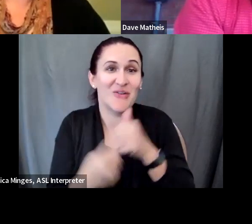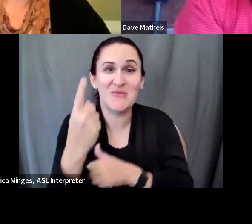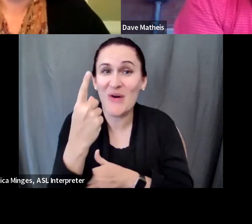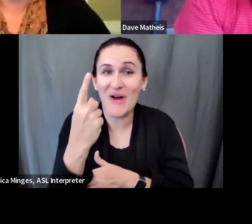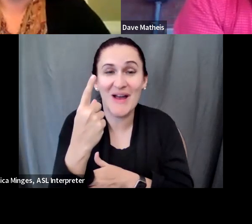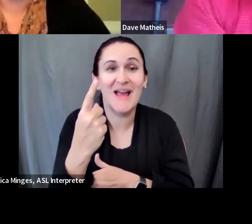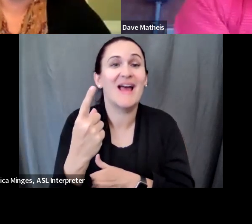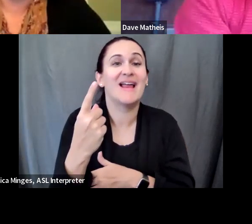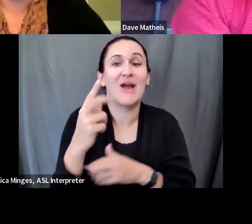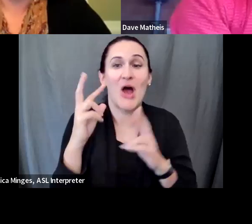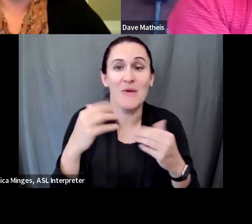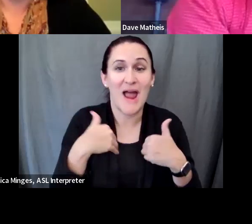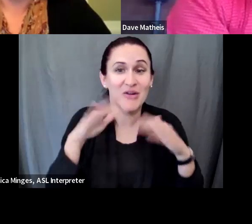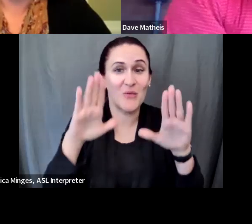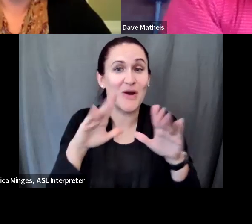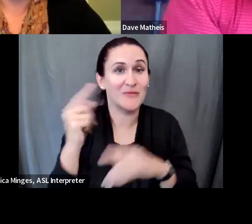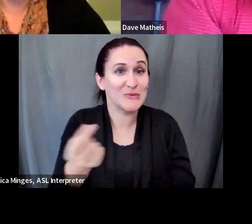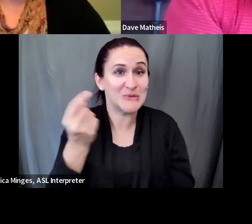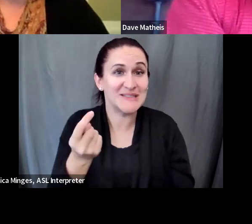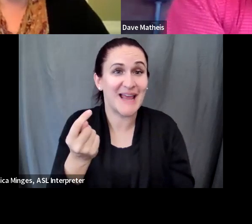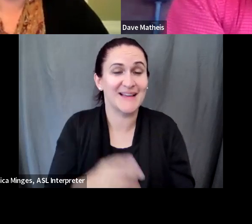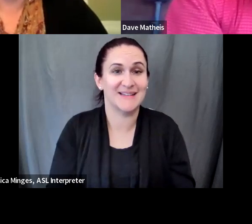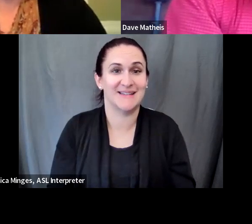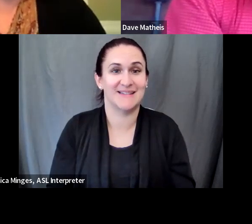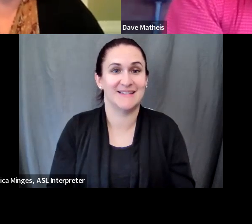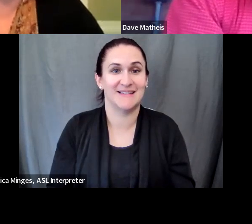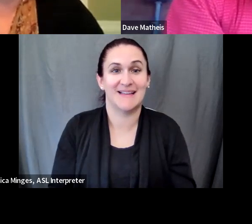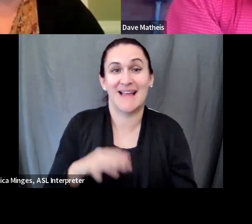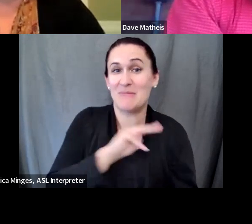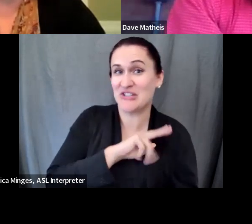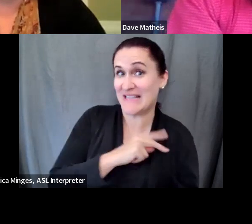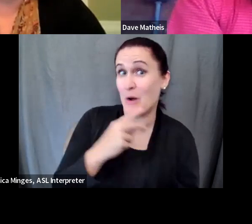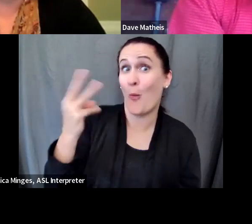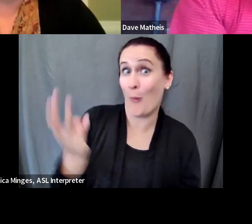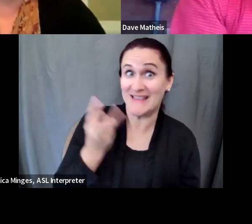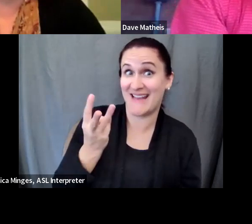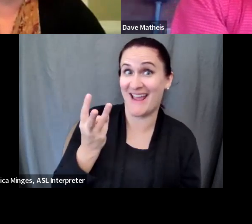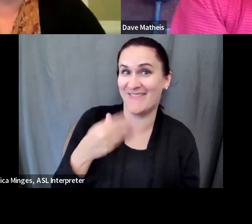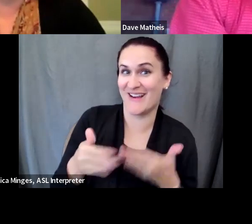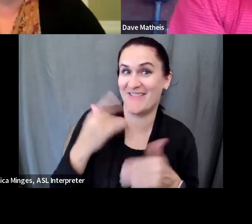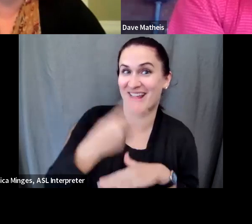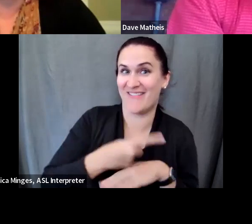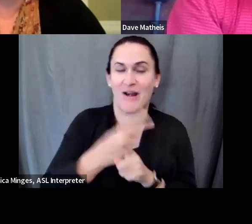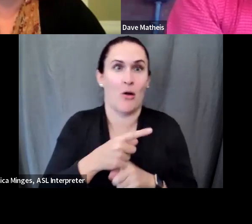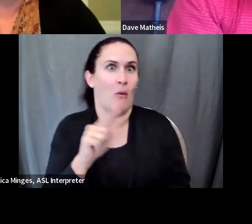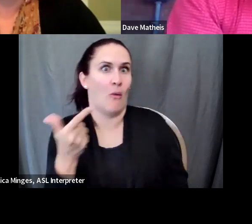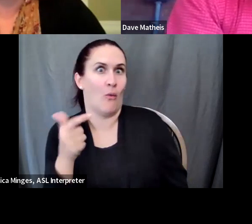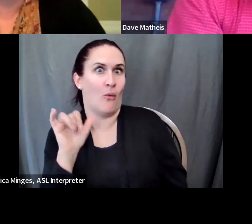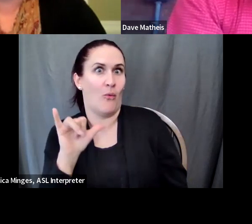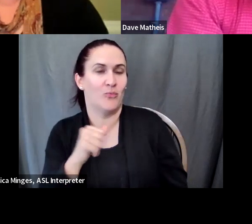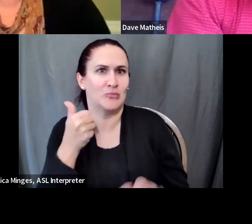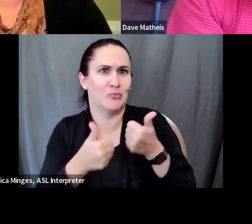a wonderful Tuesday. Wednesday, whatever day it is, right? Yeah. Oh my goodness. What day